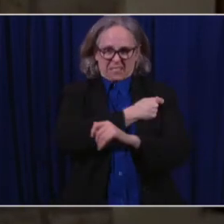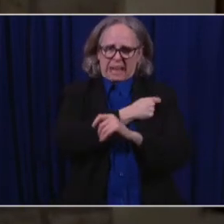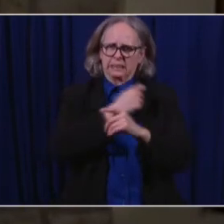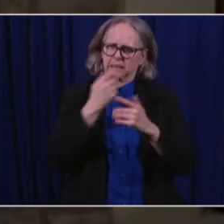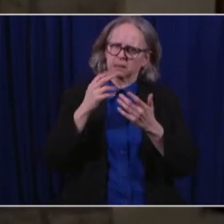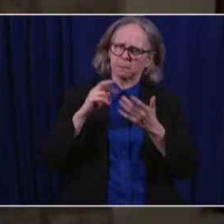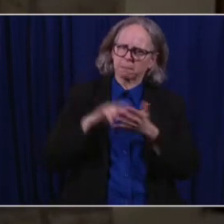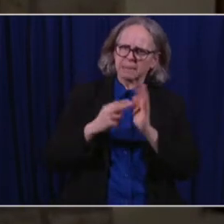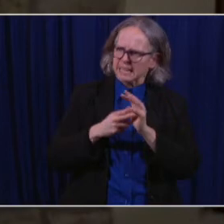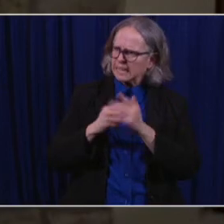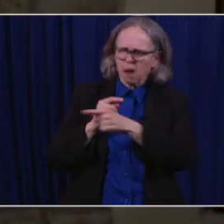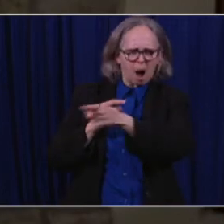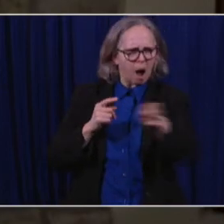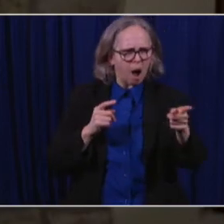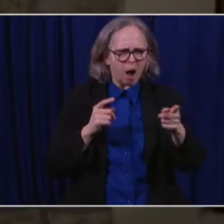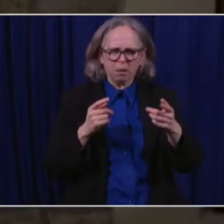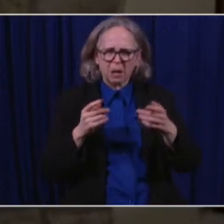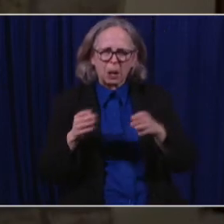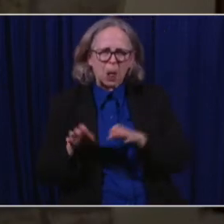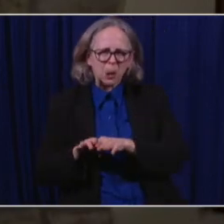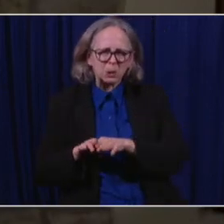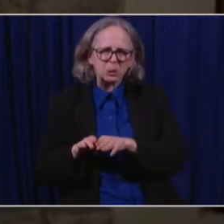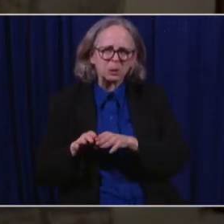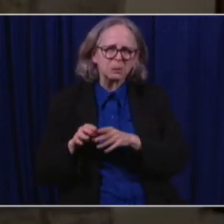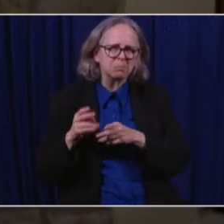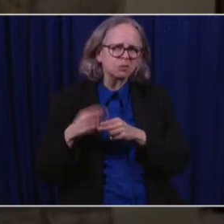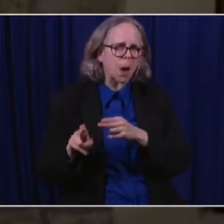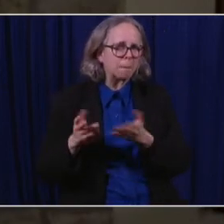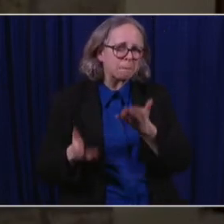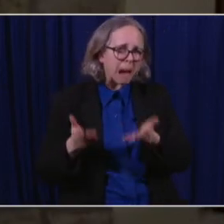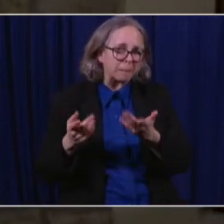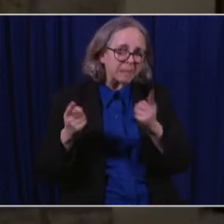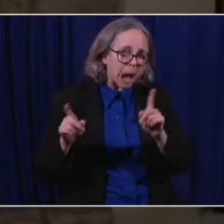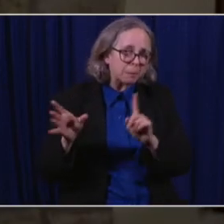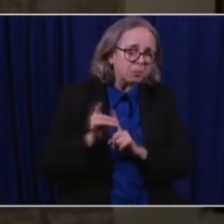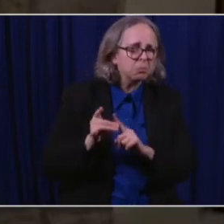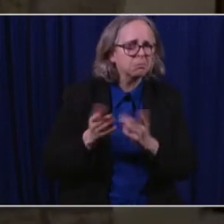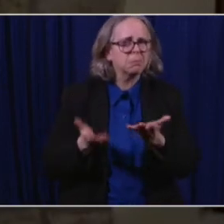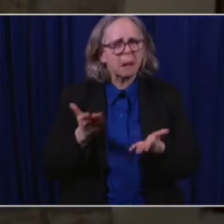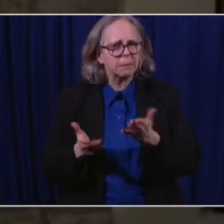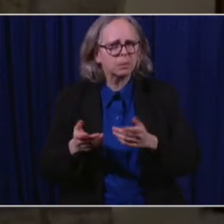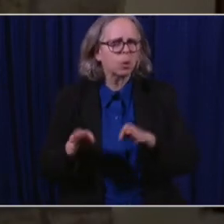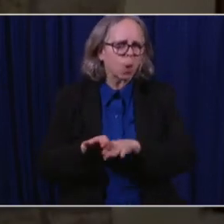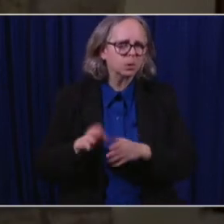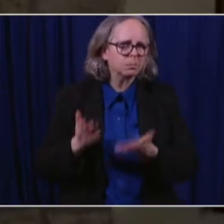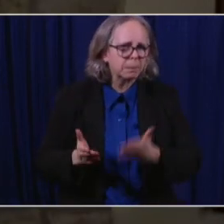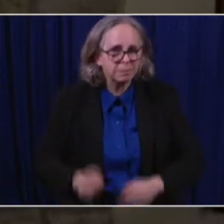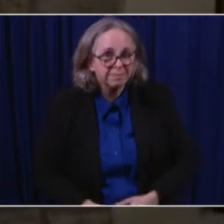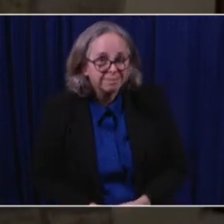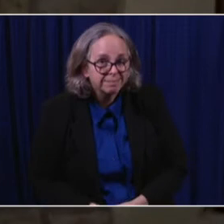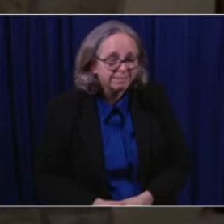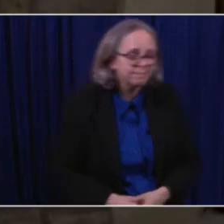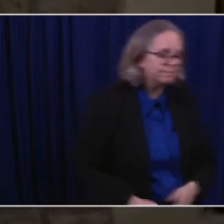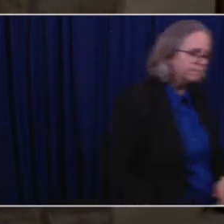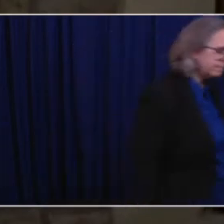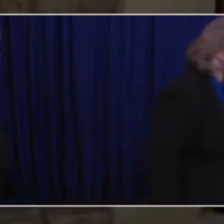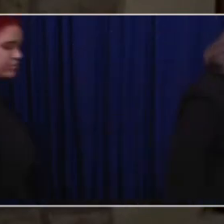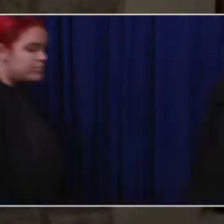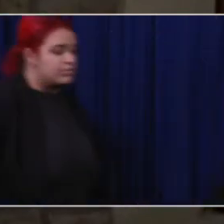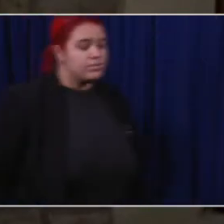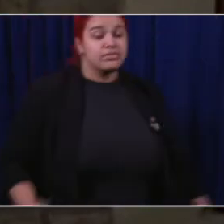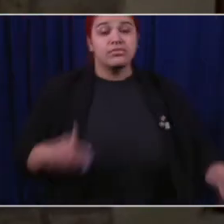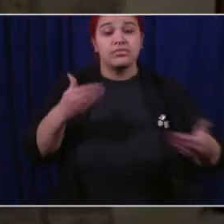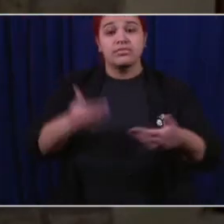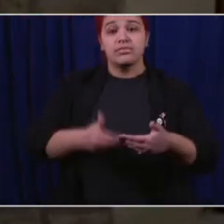school open. Next question is from Kevin Landers at WBNS in Columbus. Hello, Governor. Hey,